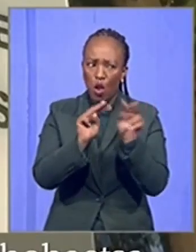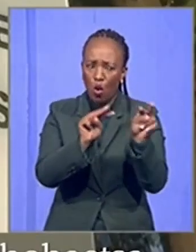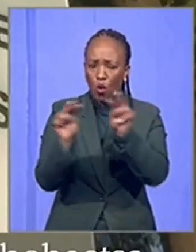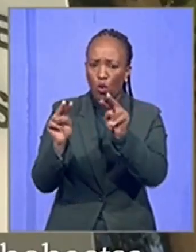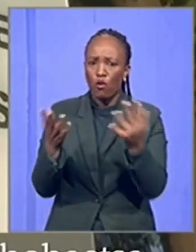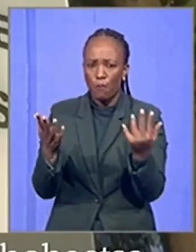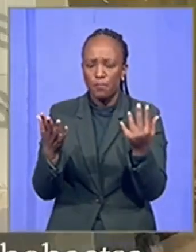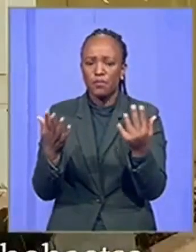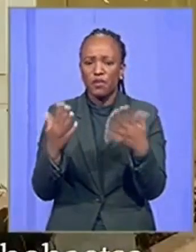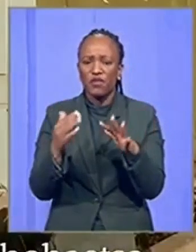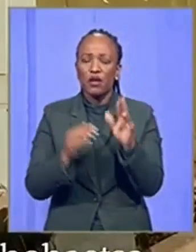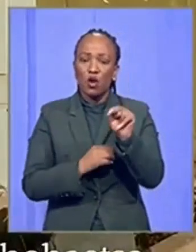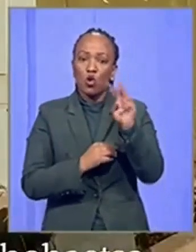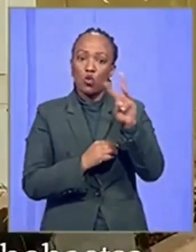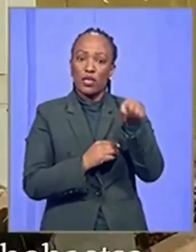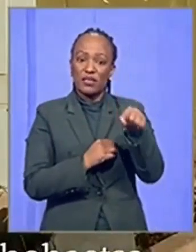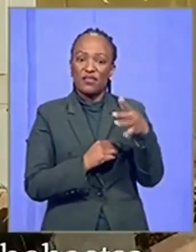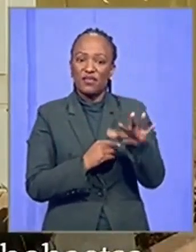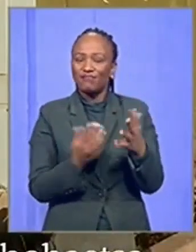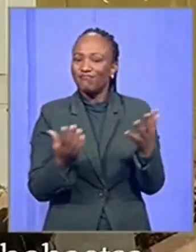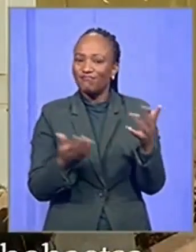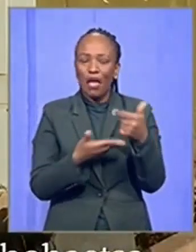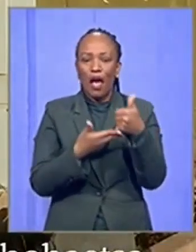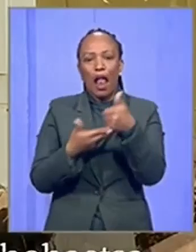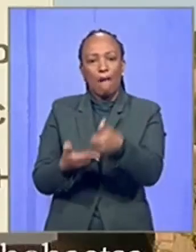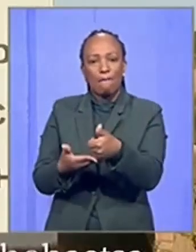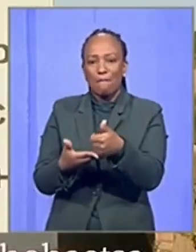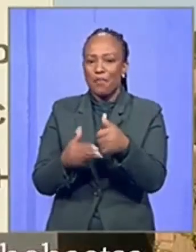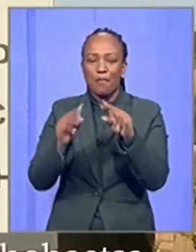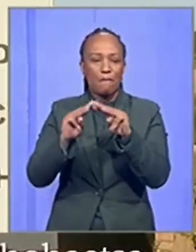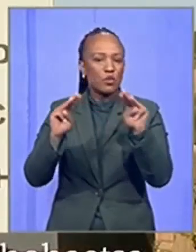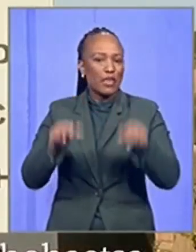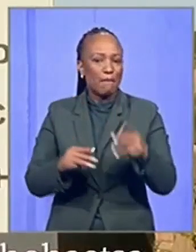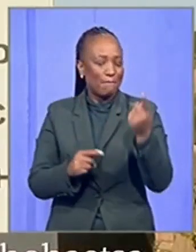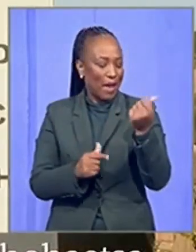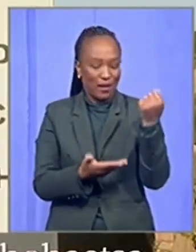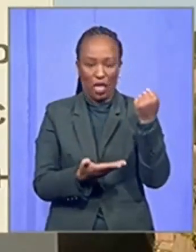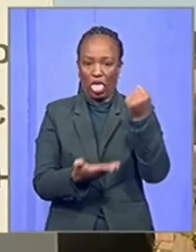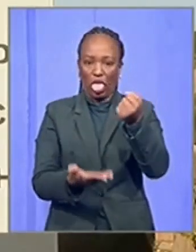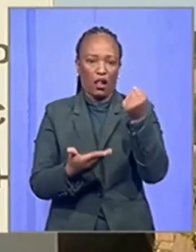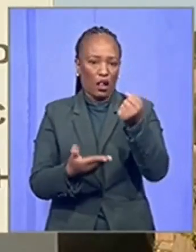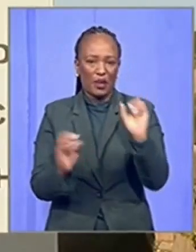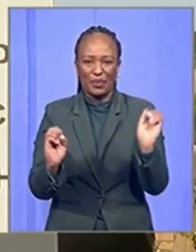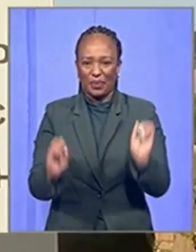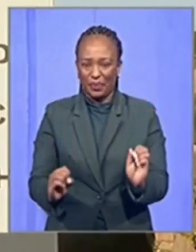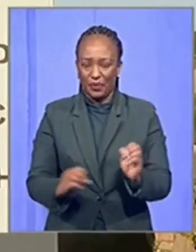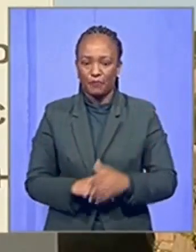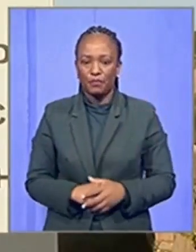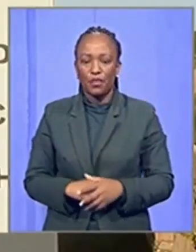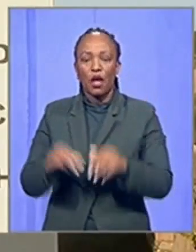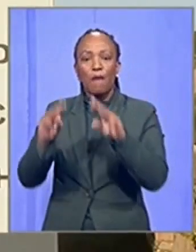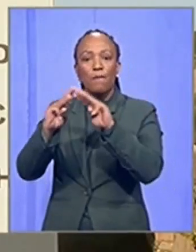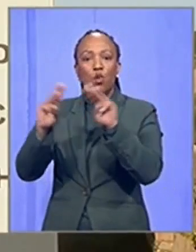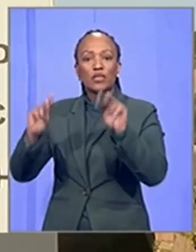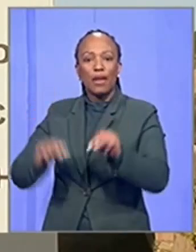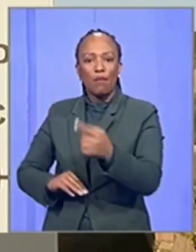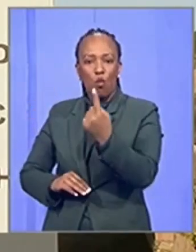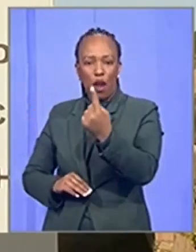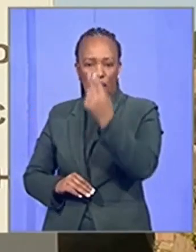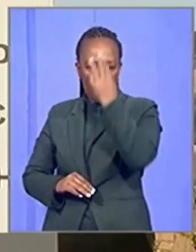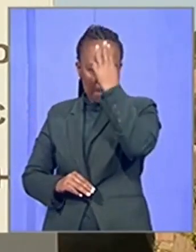le ganeditse dipego tsa gore ga le thusi di museum ka matlole. Ke museum le mongwe fela e leng museum wa Mafikeng o ileng gore o